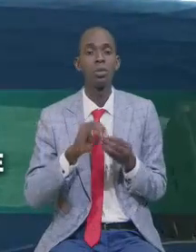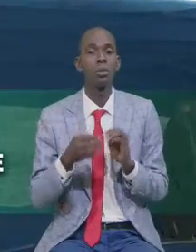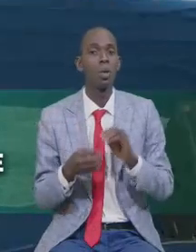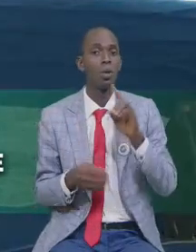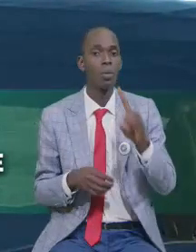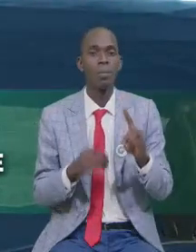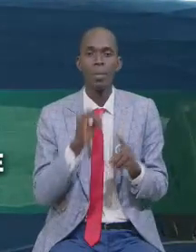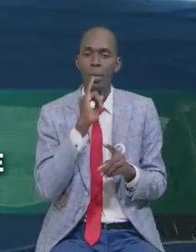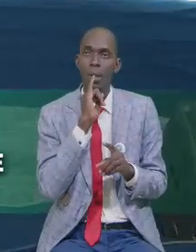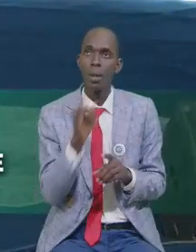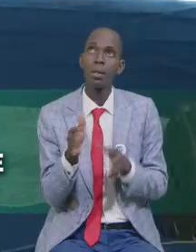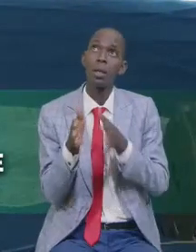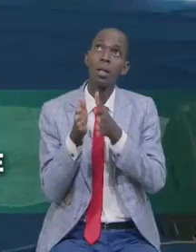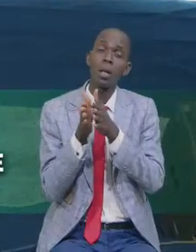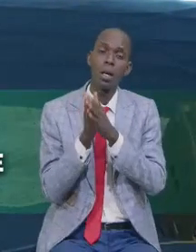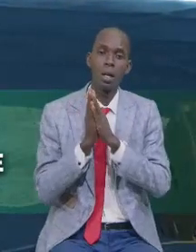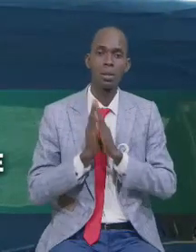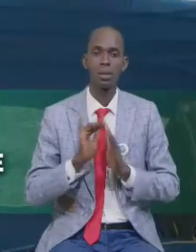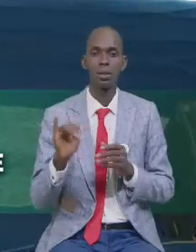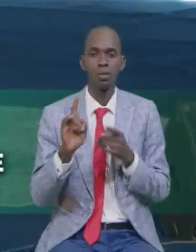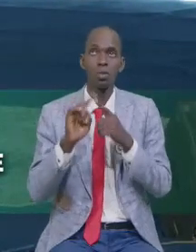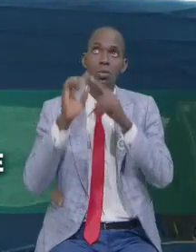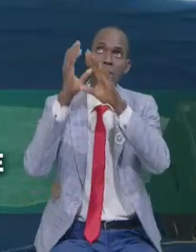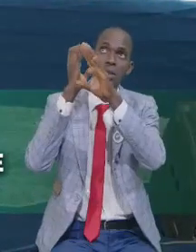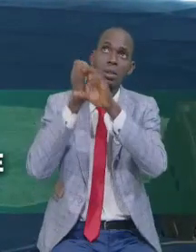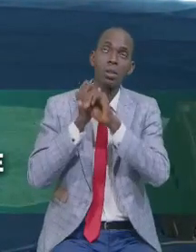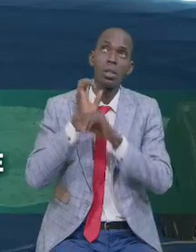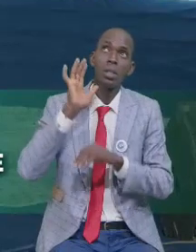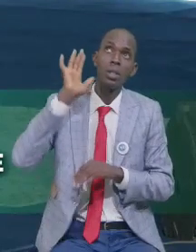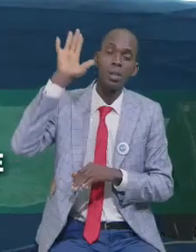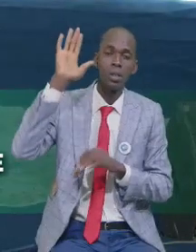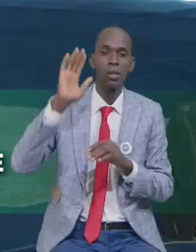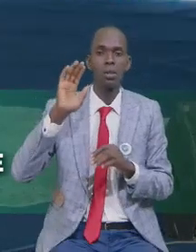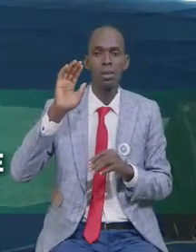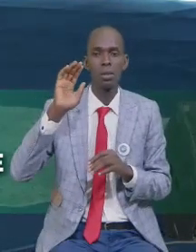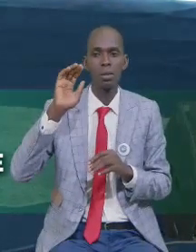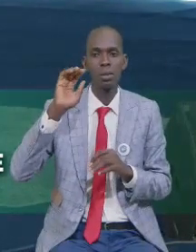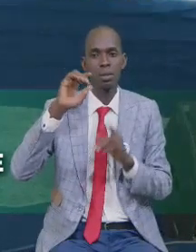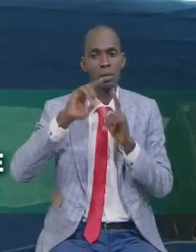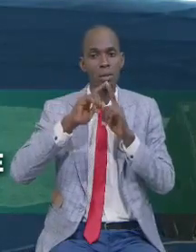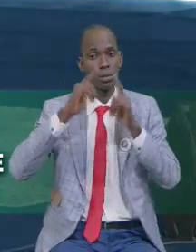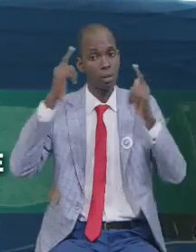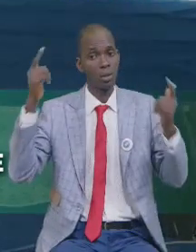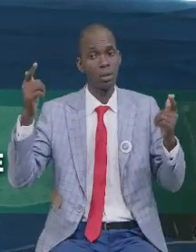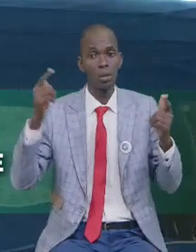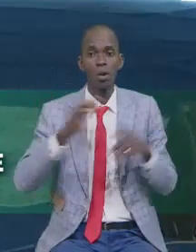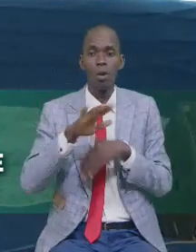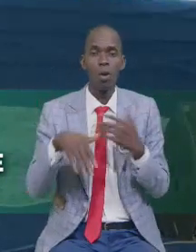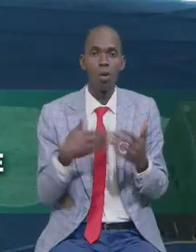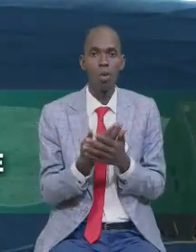is asking to receive His grace, all sufficient